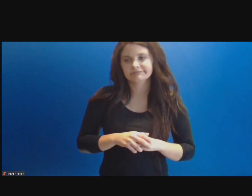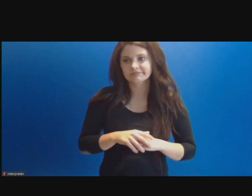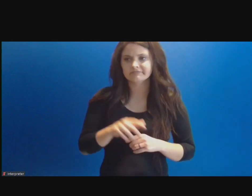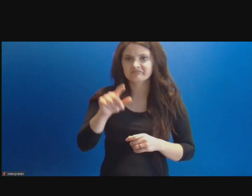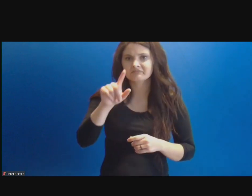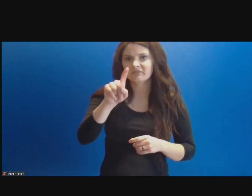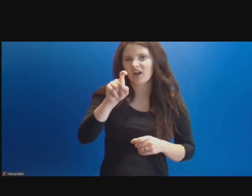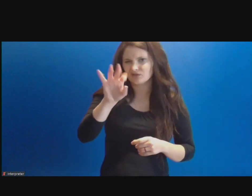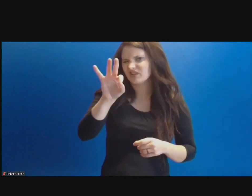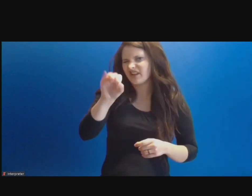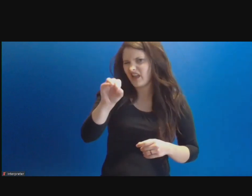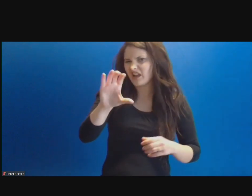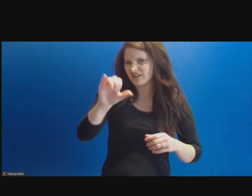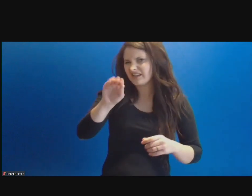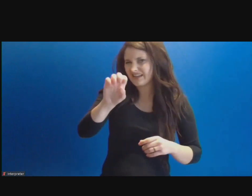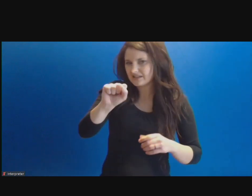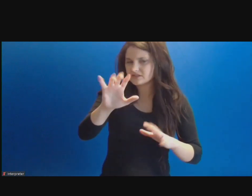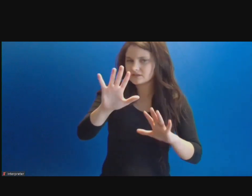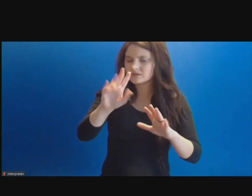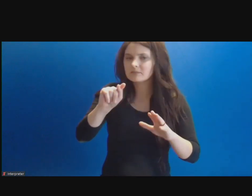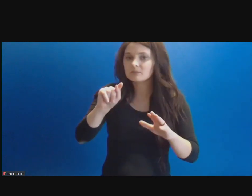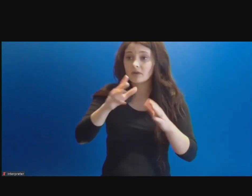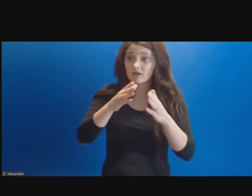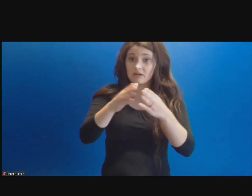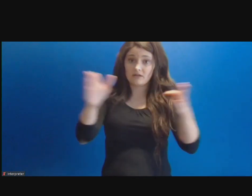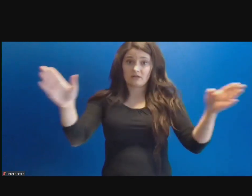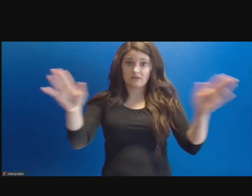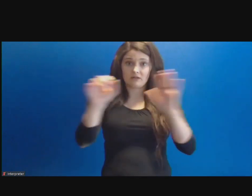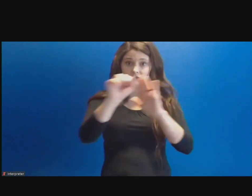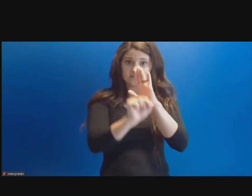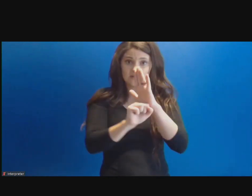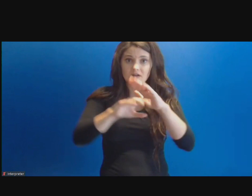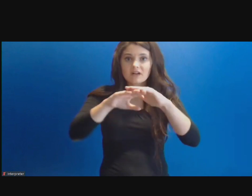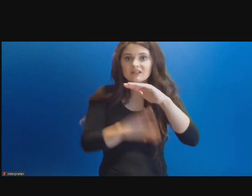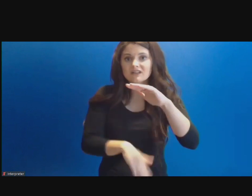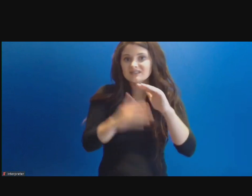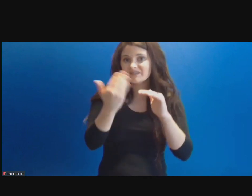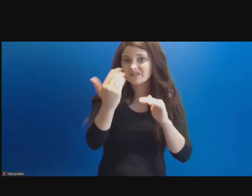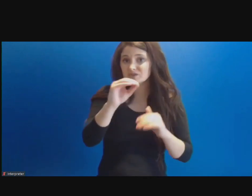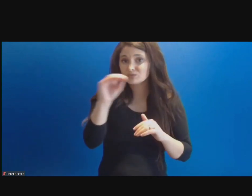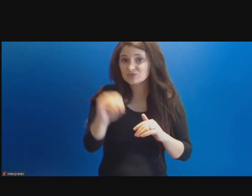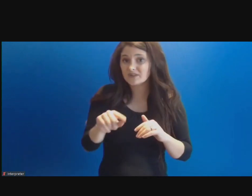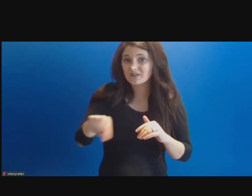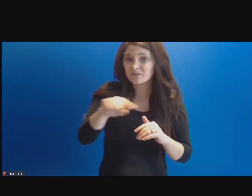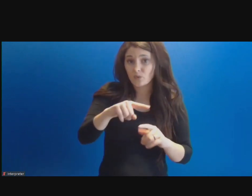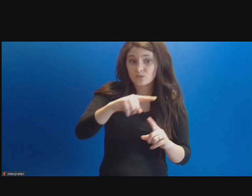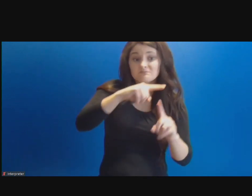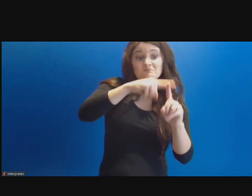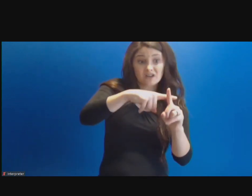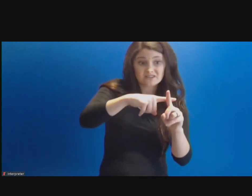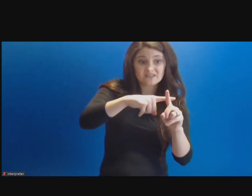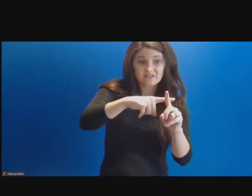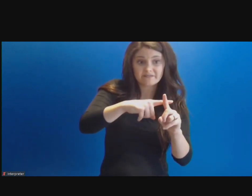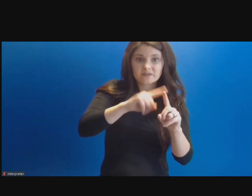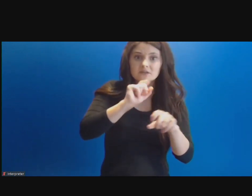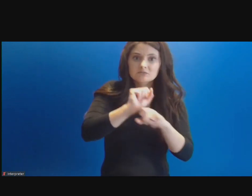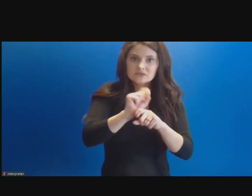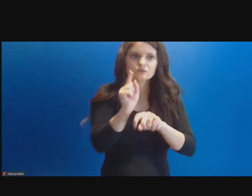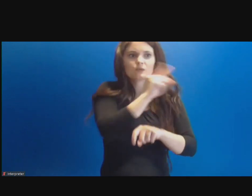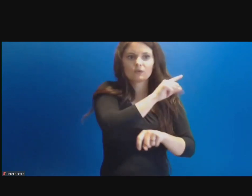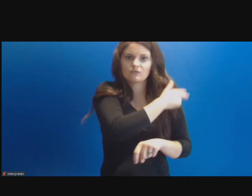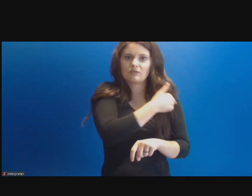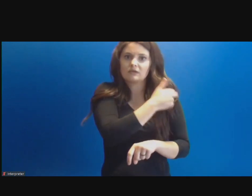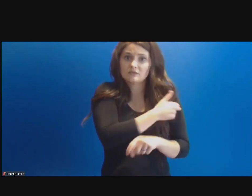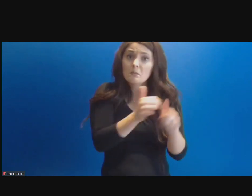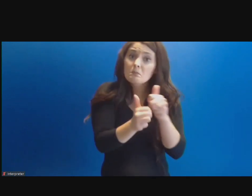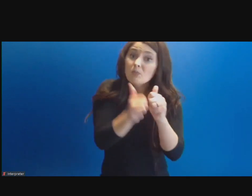190 cases, let's go with that, but even statewide, a little less than 15% of those positive cases end up in the hospital. The vast